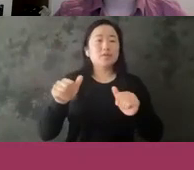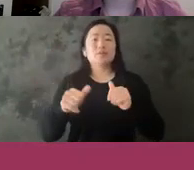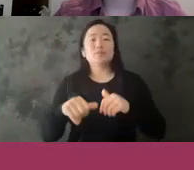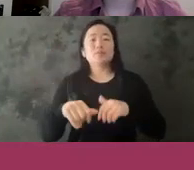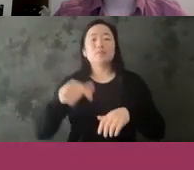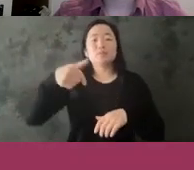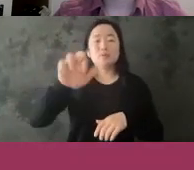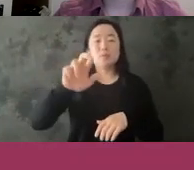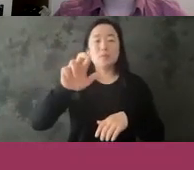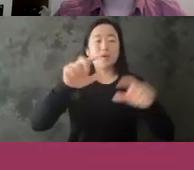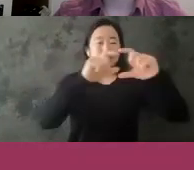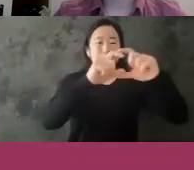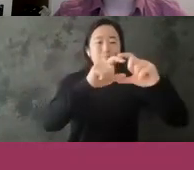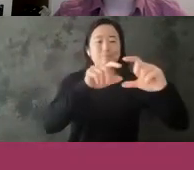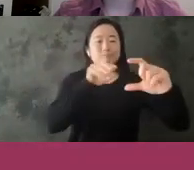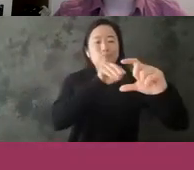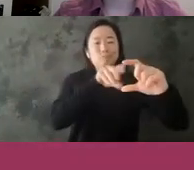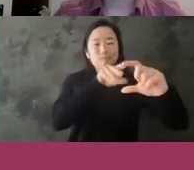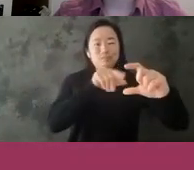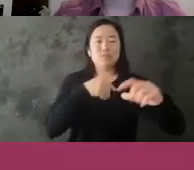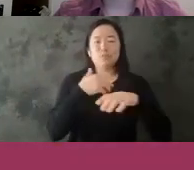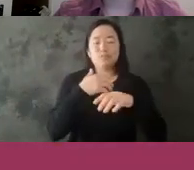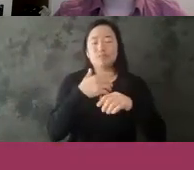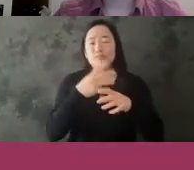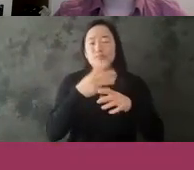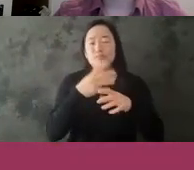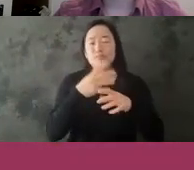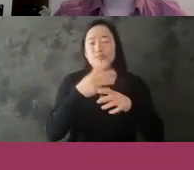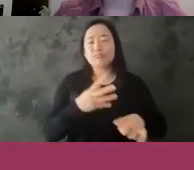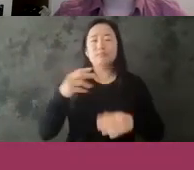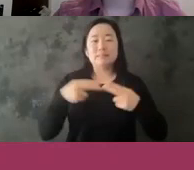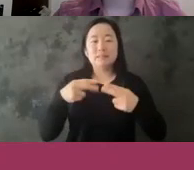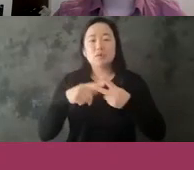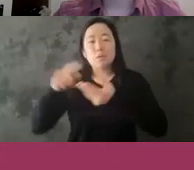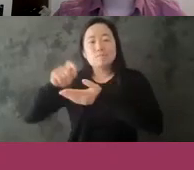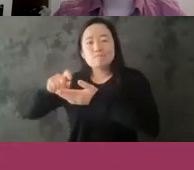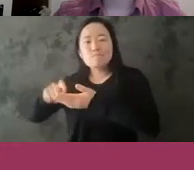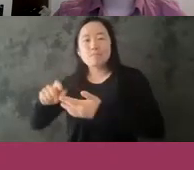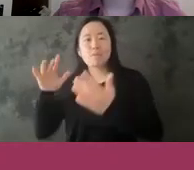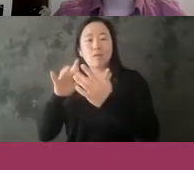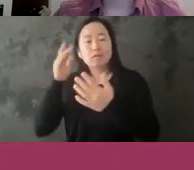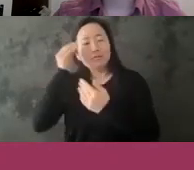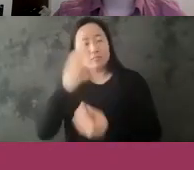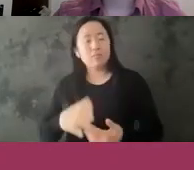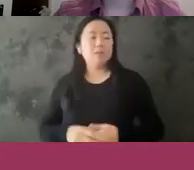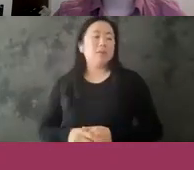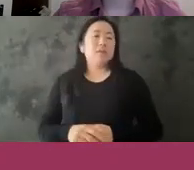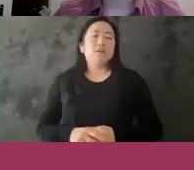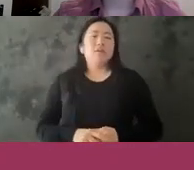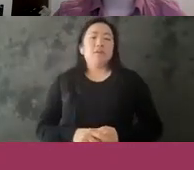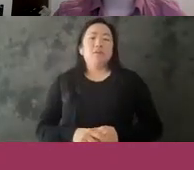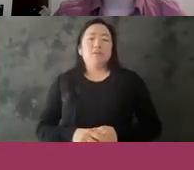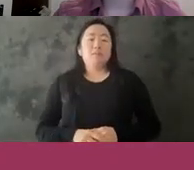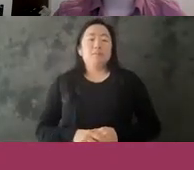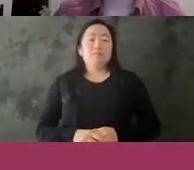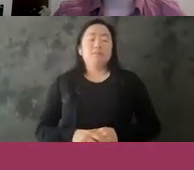QR code or jotting down any of our contact information. We also have, we're very active